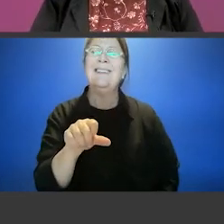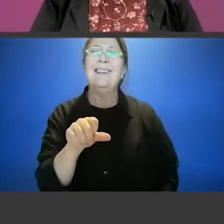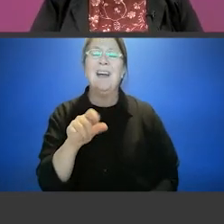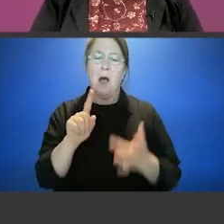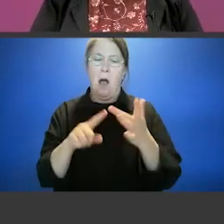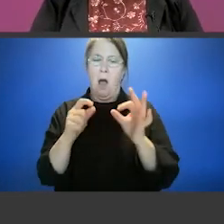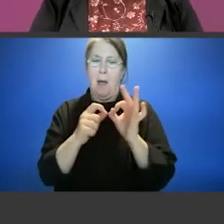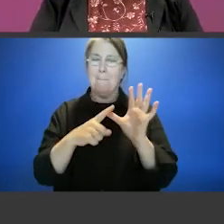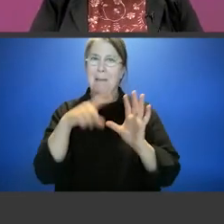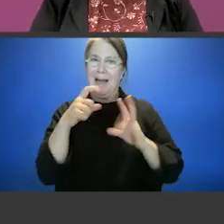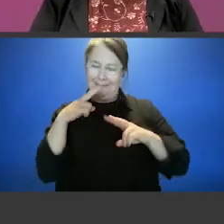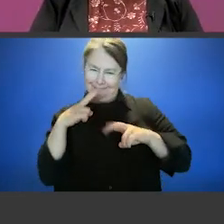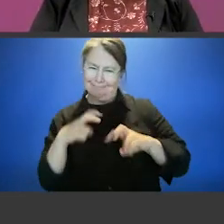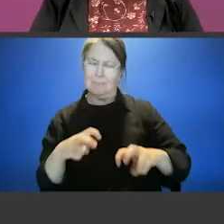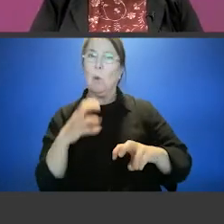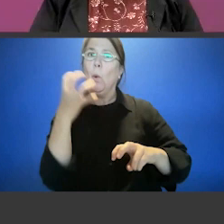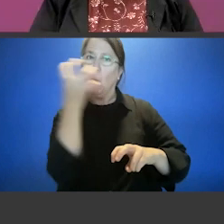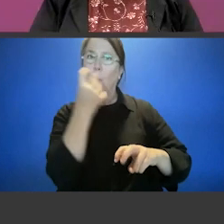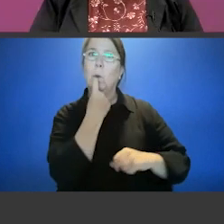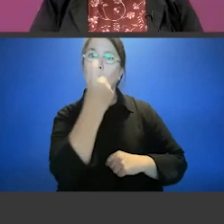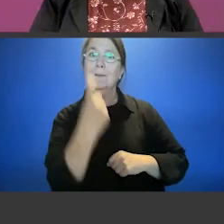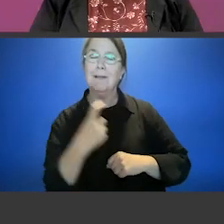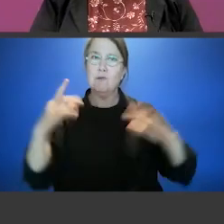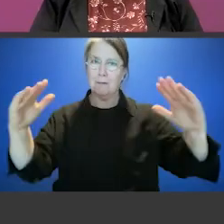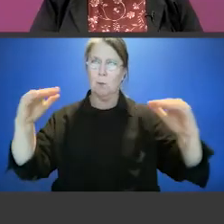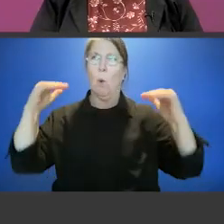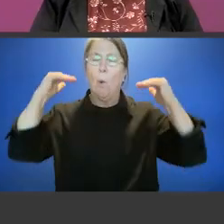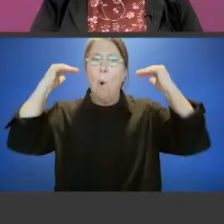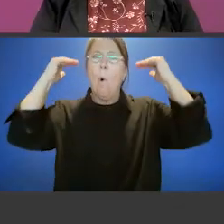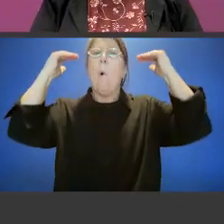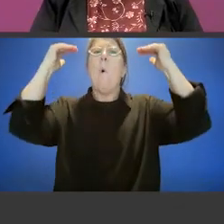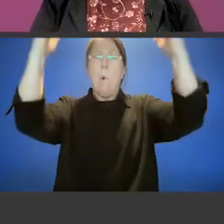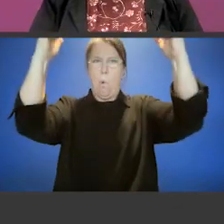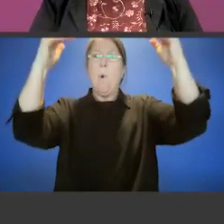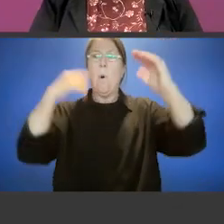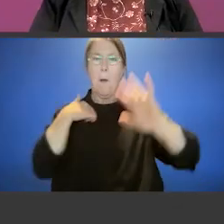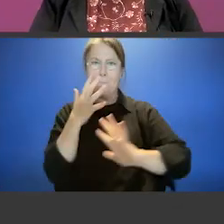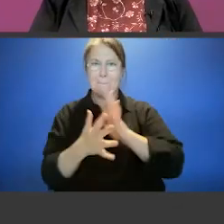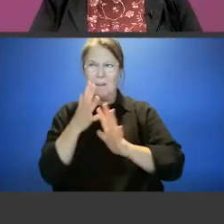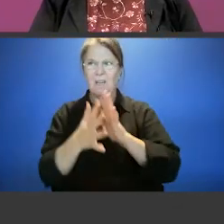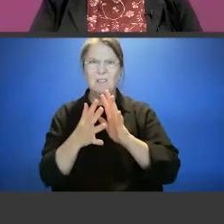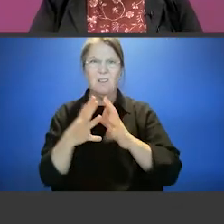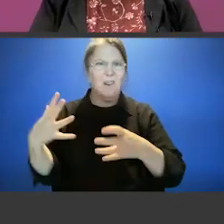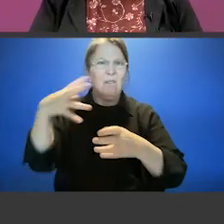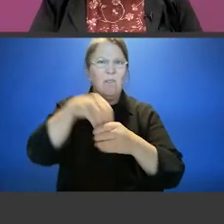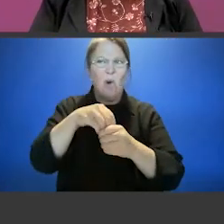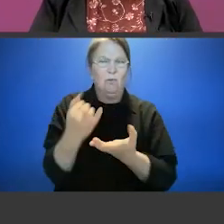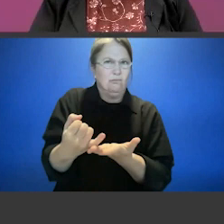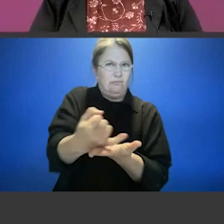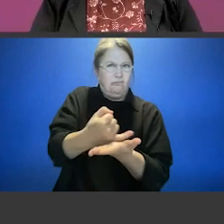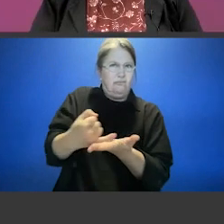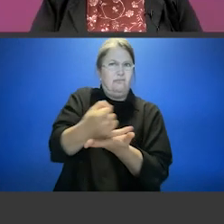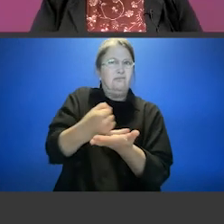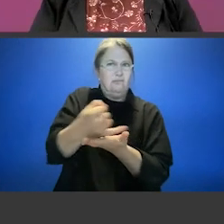is very high and includes evidence of serious or systemic corrupt conduct. To decide this,